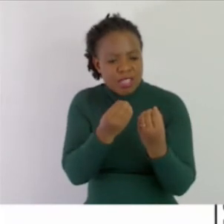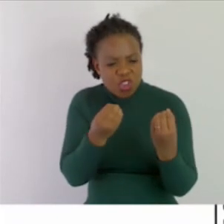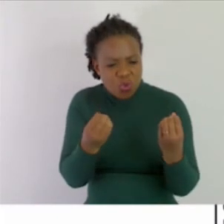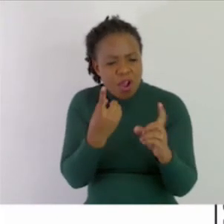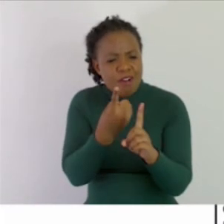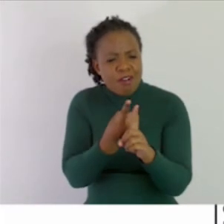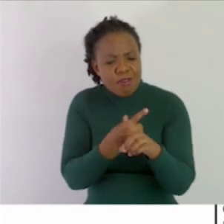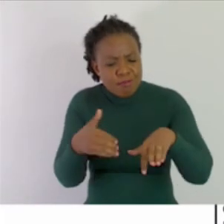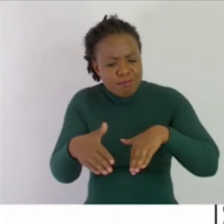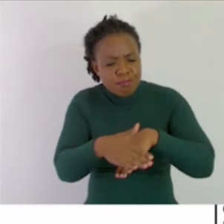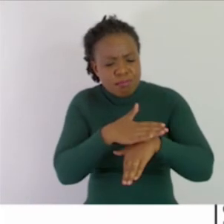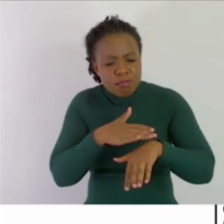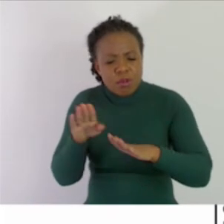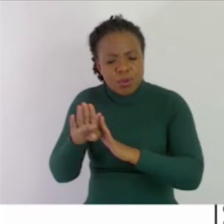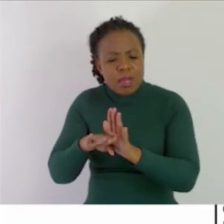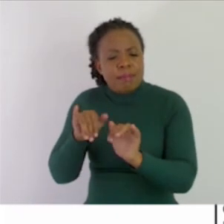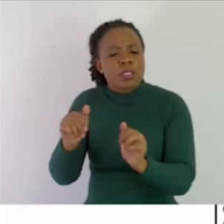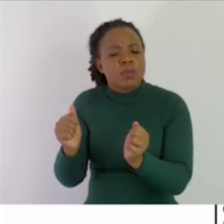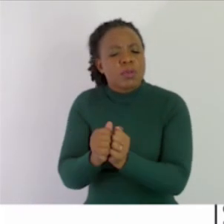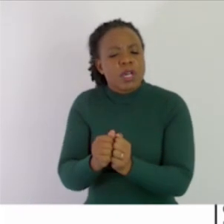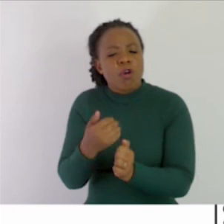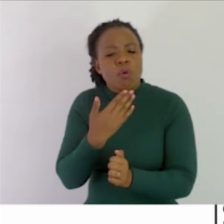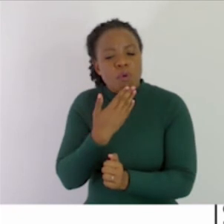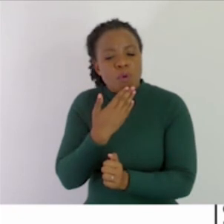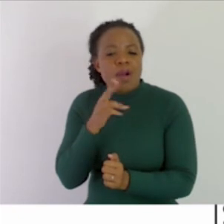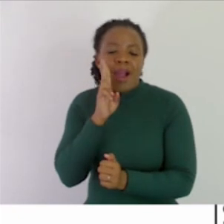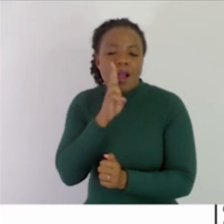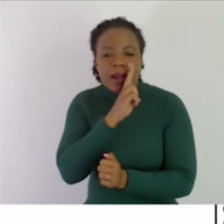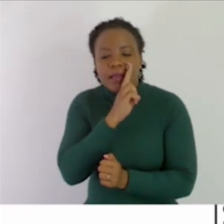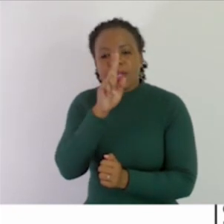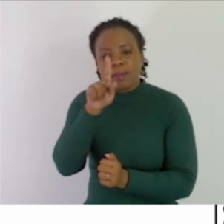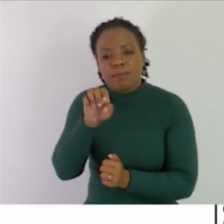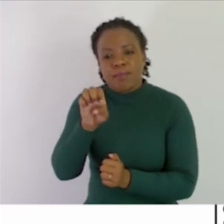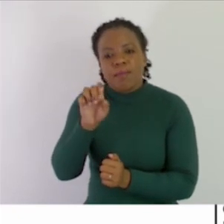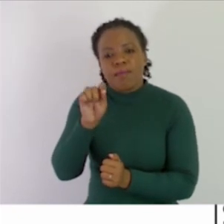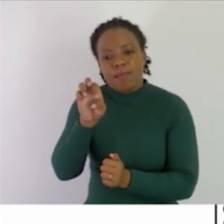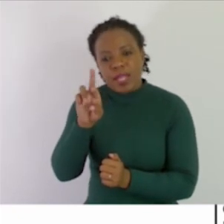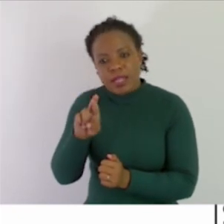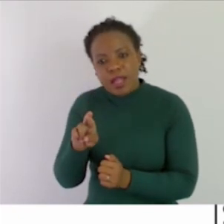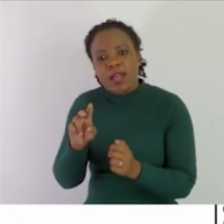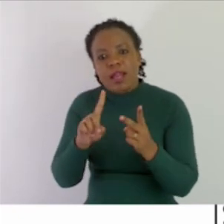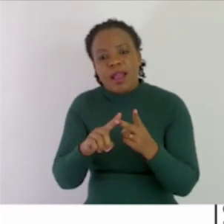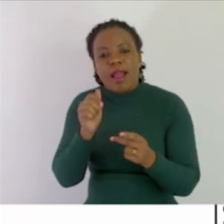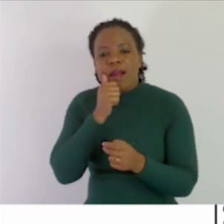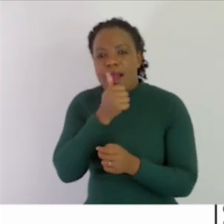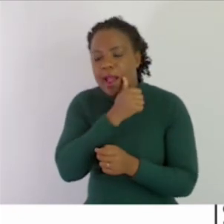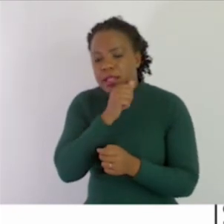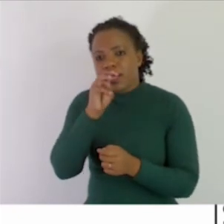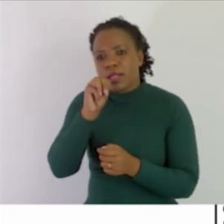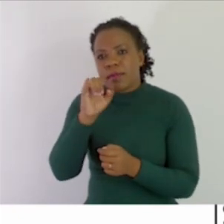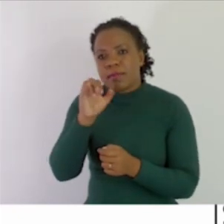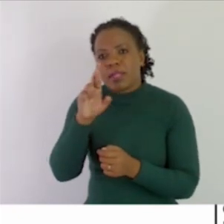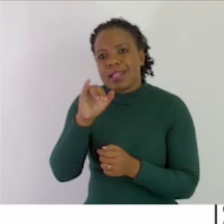the country to stay with Uncle Peter and Aunt Miriam. So that's how we